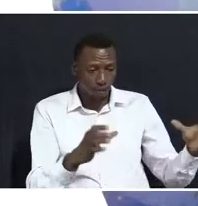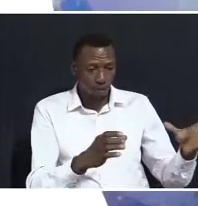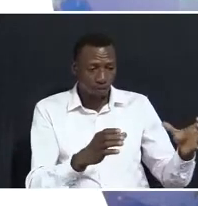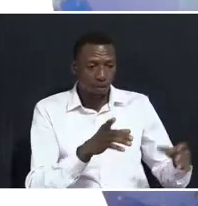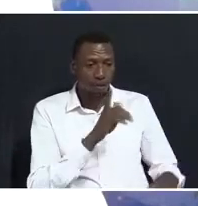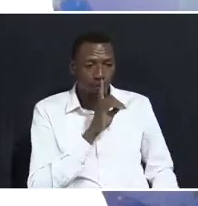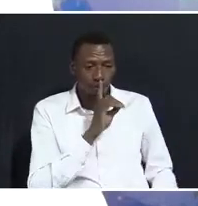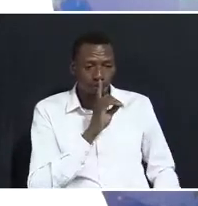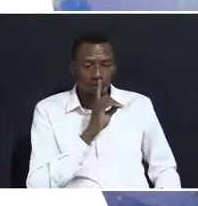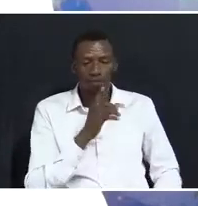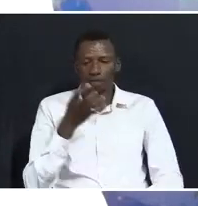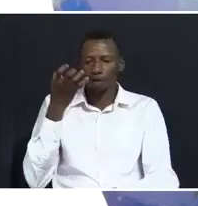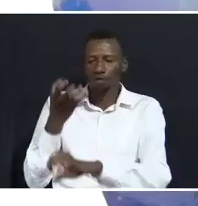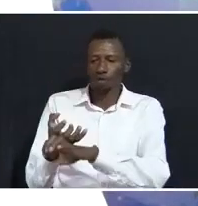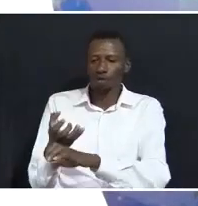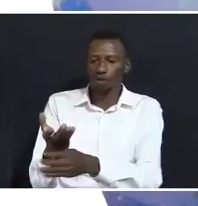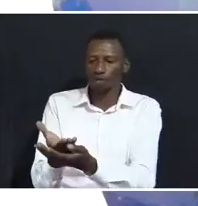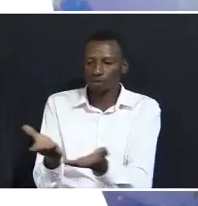stones